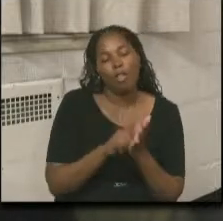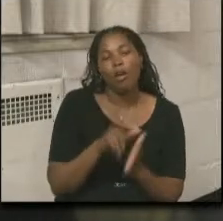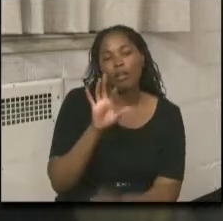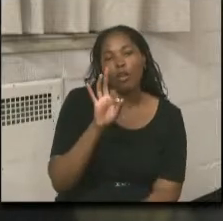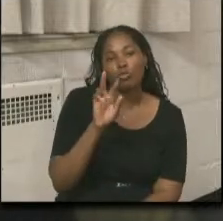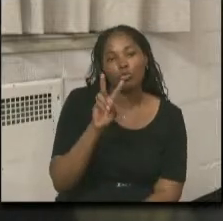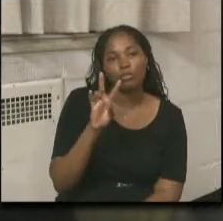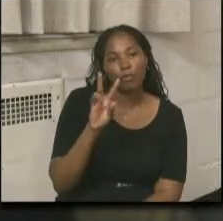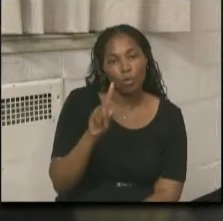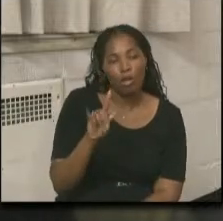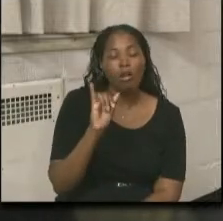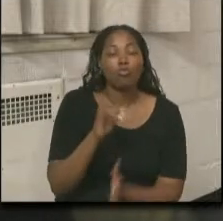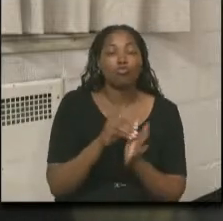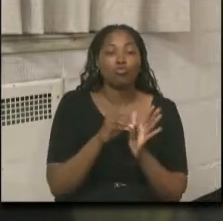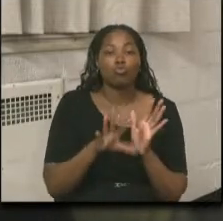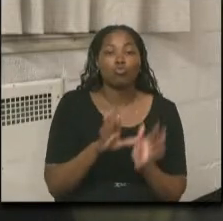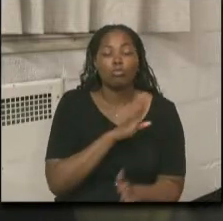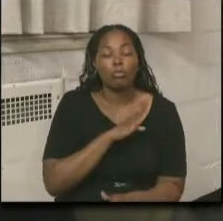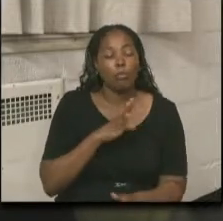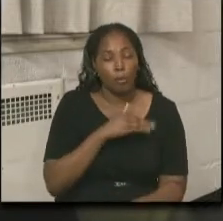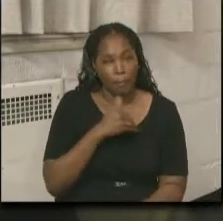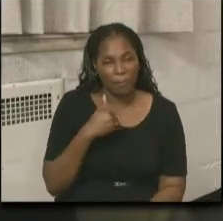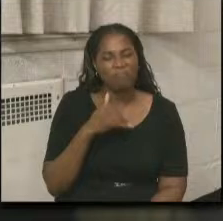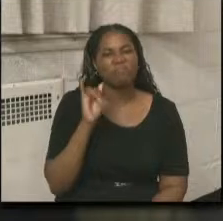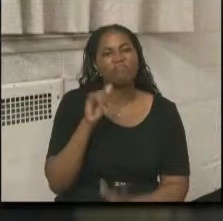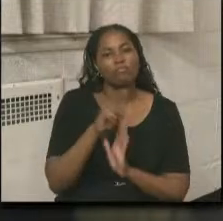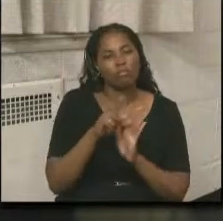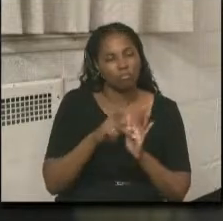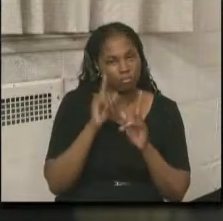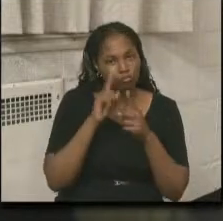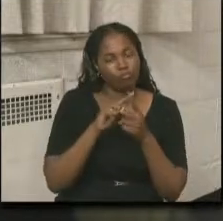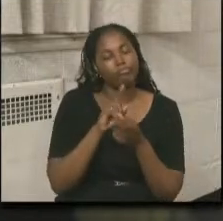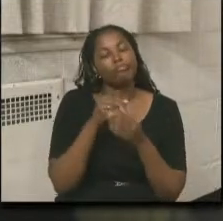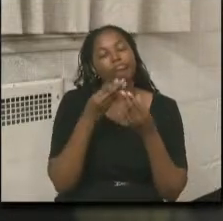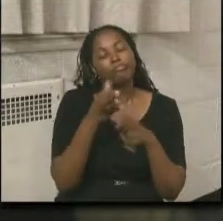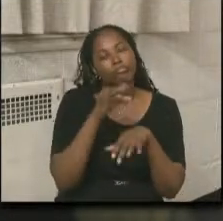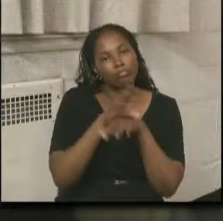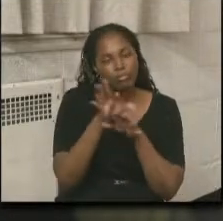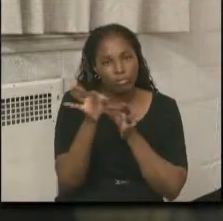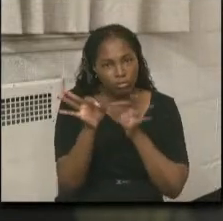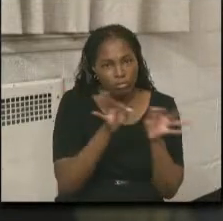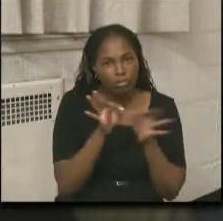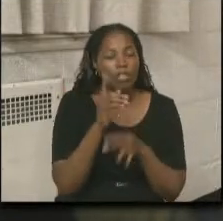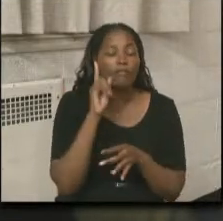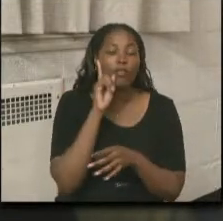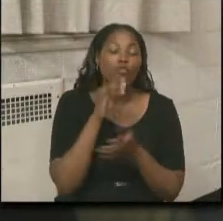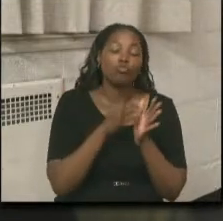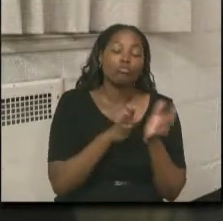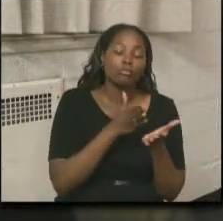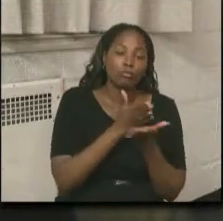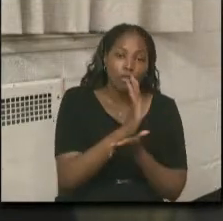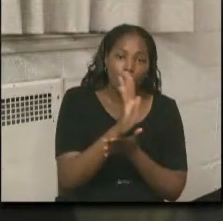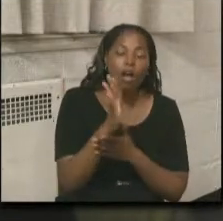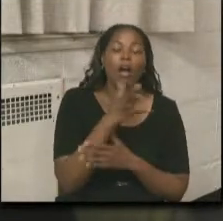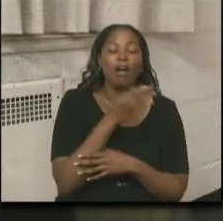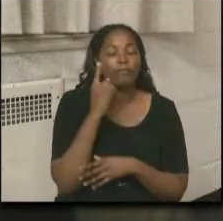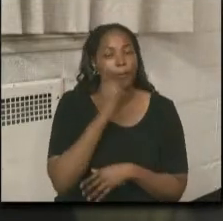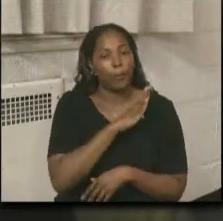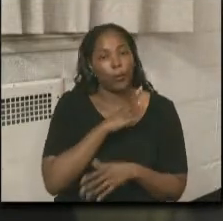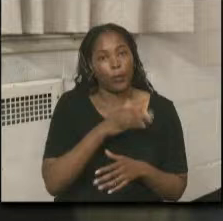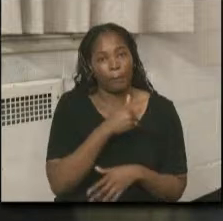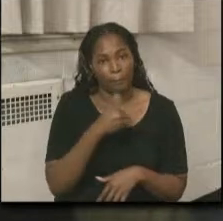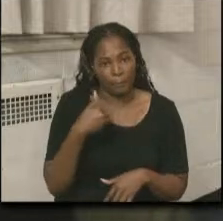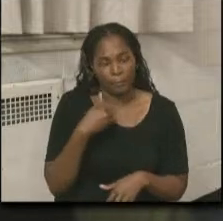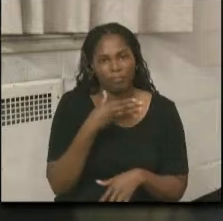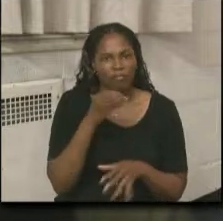9271, Student Board Member. This policy aims to provide guidelines for the election and rights and privileges of the student board member and the professional development requirements for the